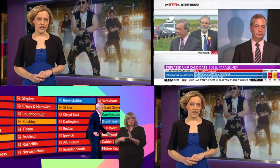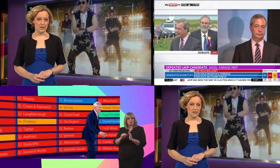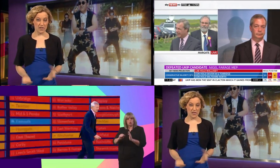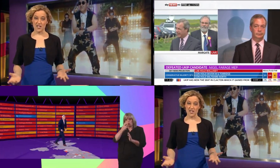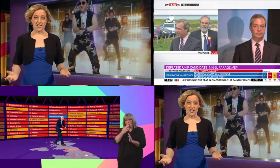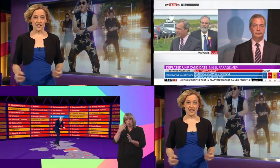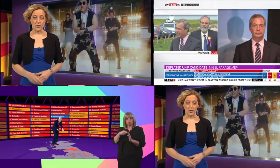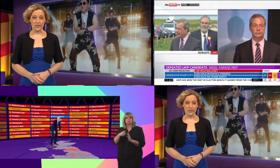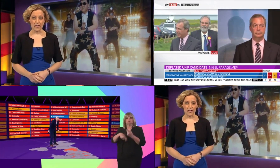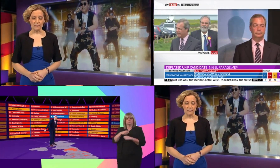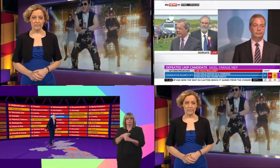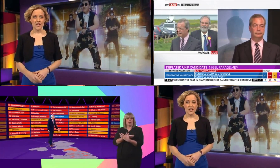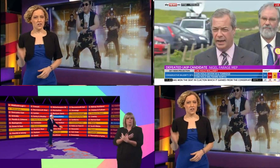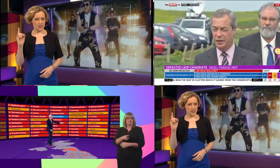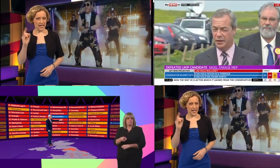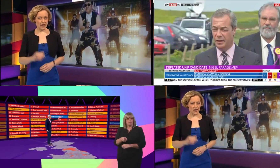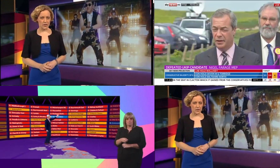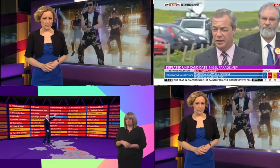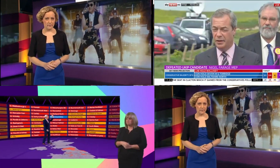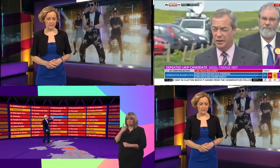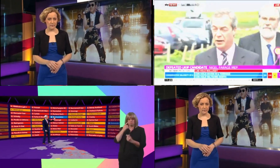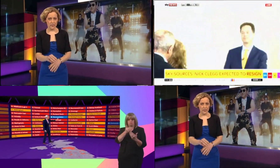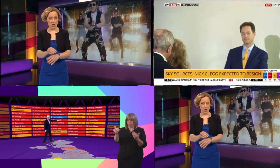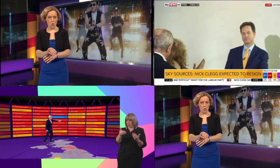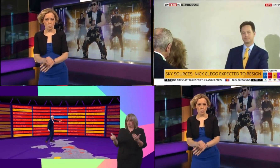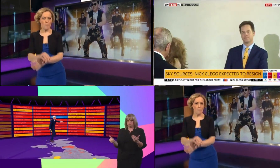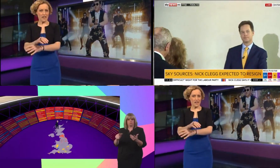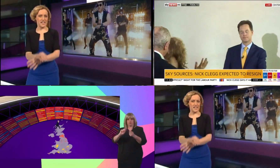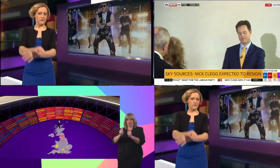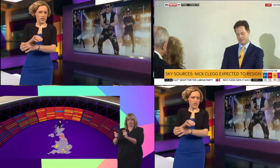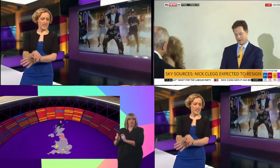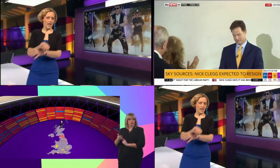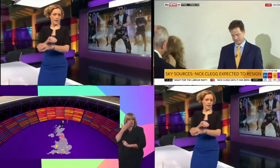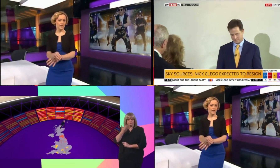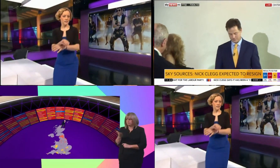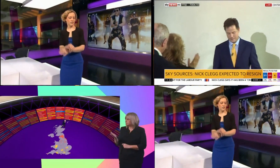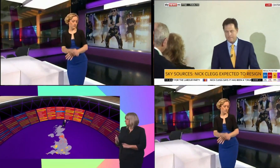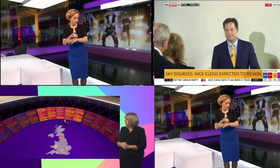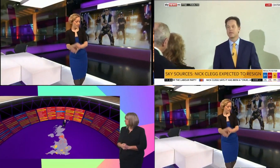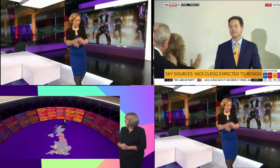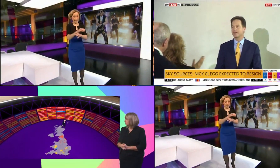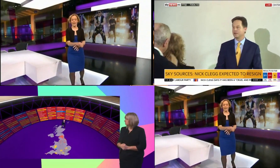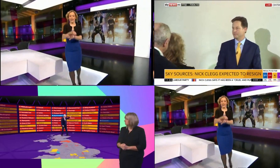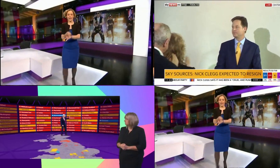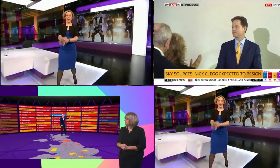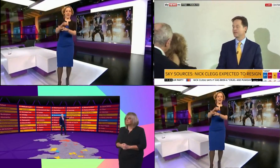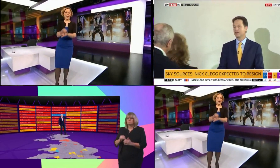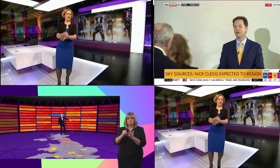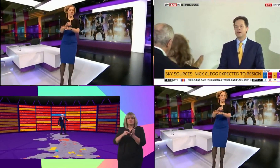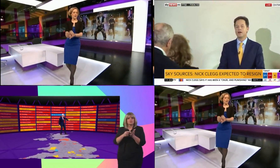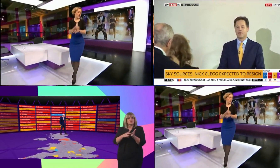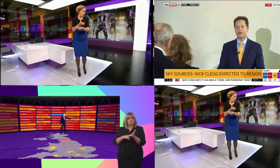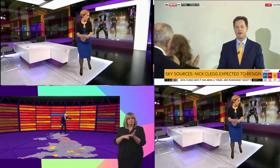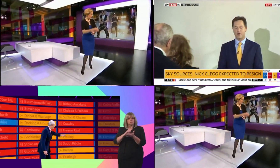look at the next board. Get the map on the saying that I am as I bring them on. Nick Clegg, is he going to be the next to go? Hard on the heels